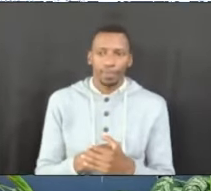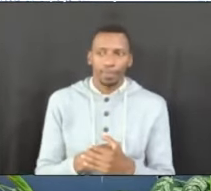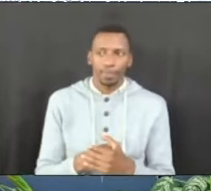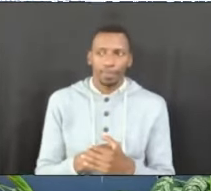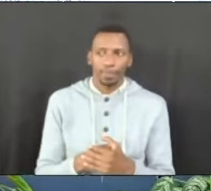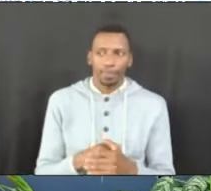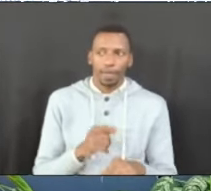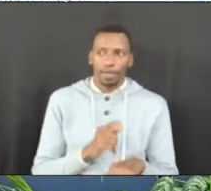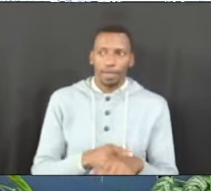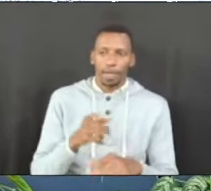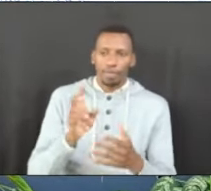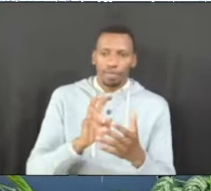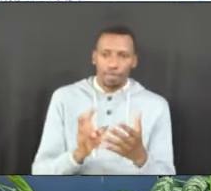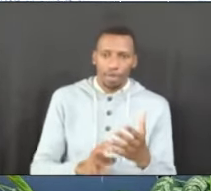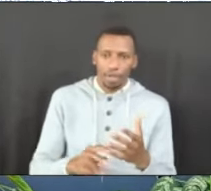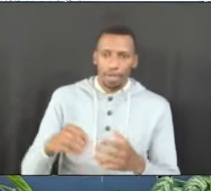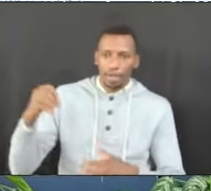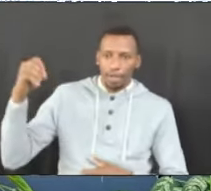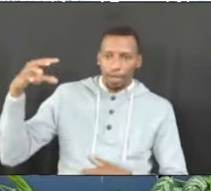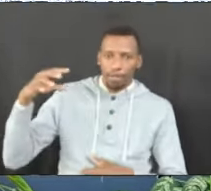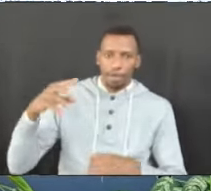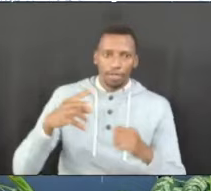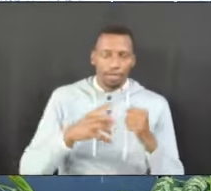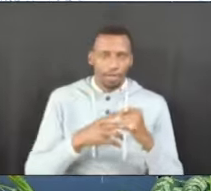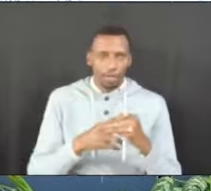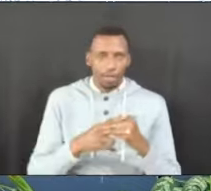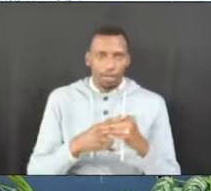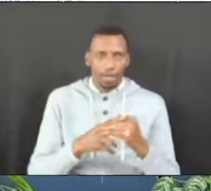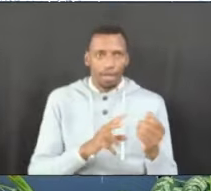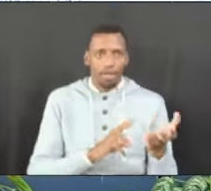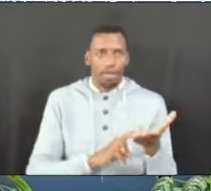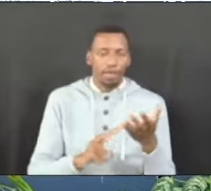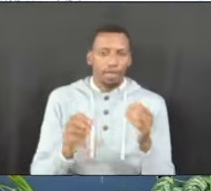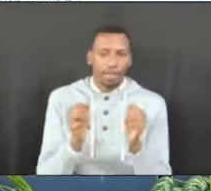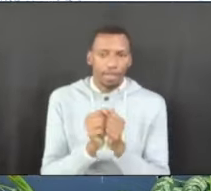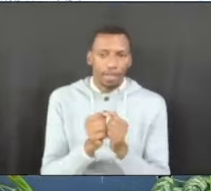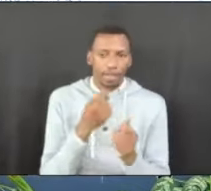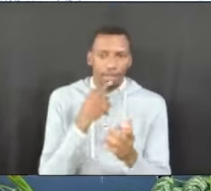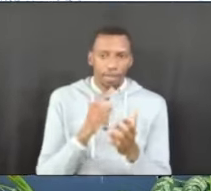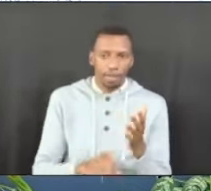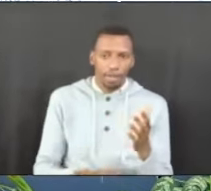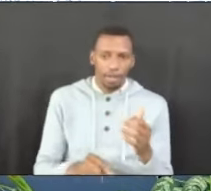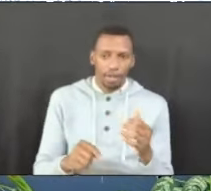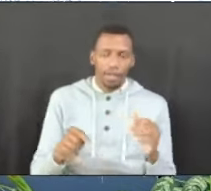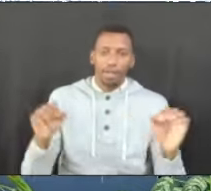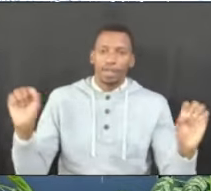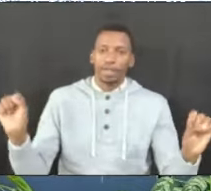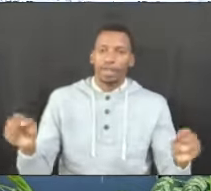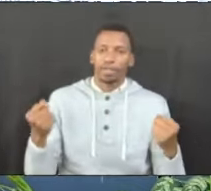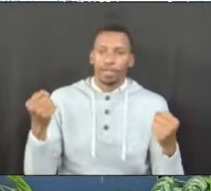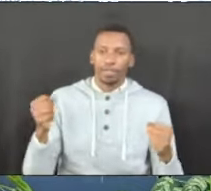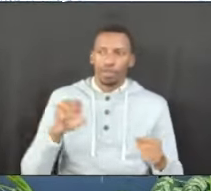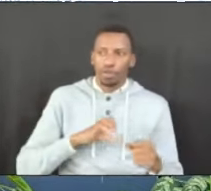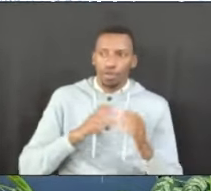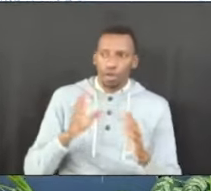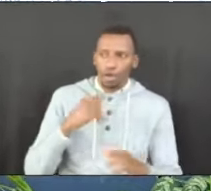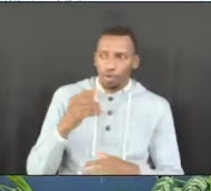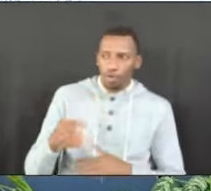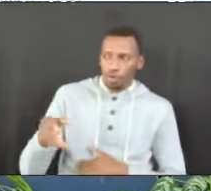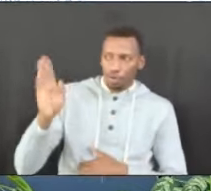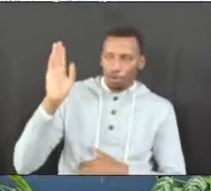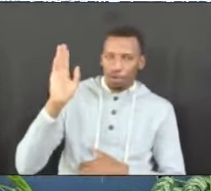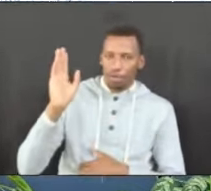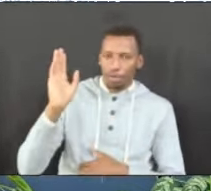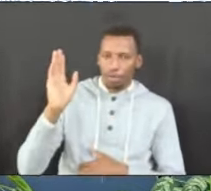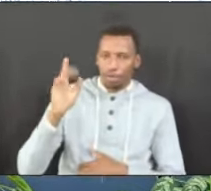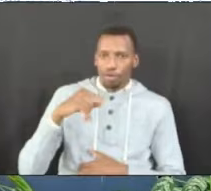when we read the book of Revelation 7, verse 10, saying salvation belongs to our God who sits on the throne and to the Lamb. Who